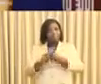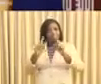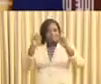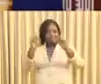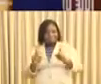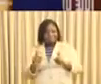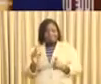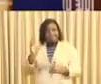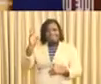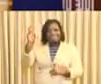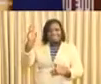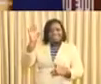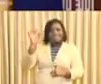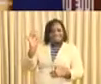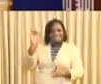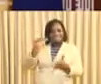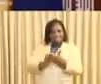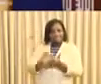68,591 to